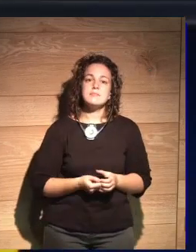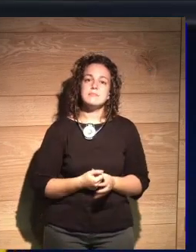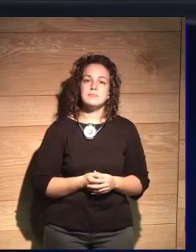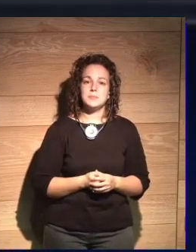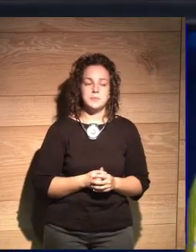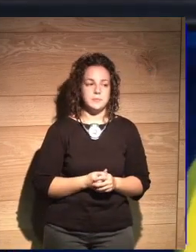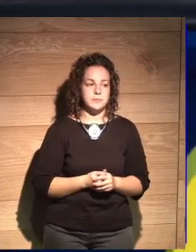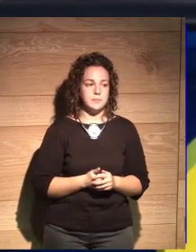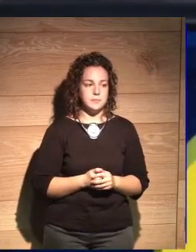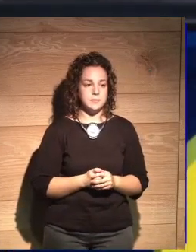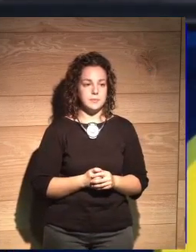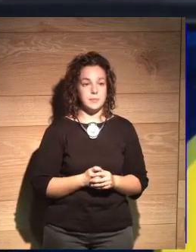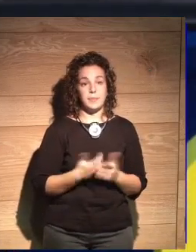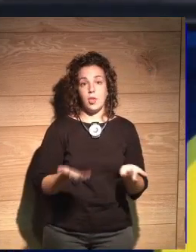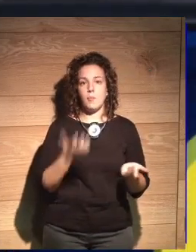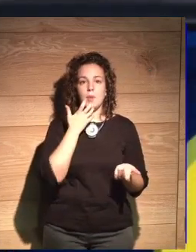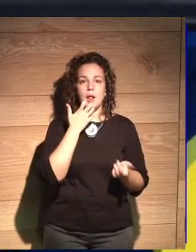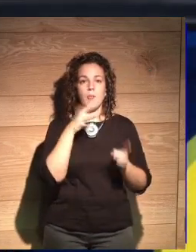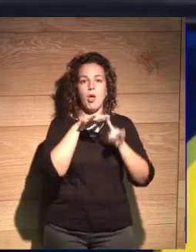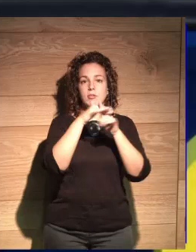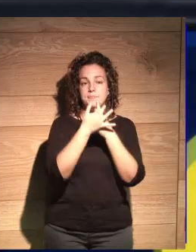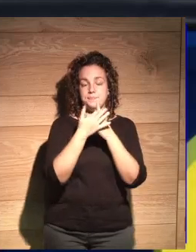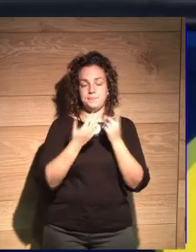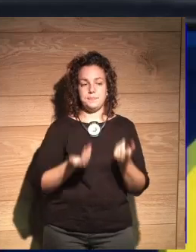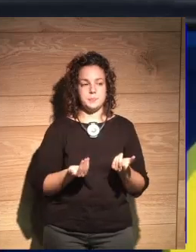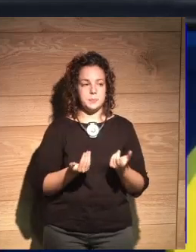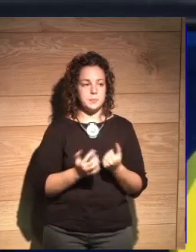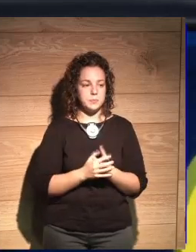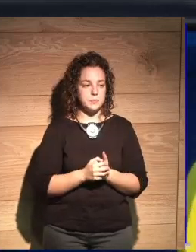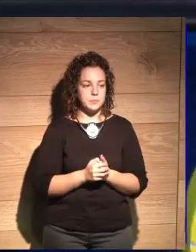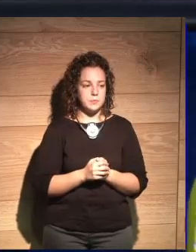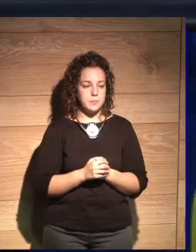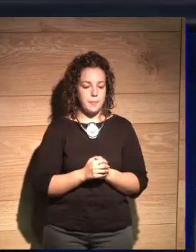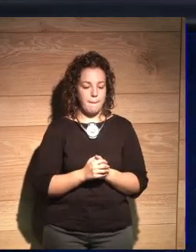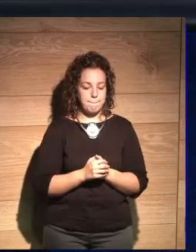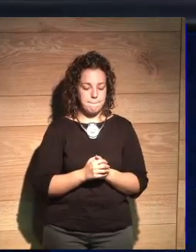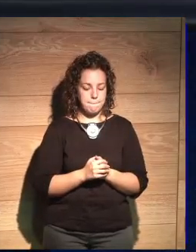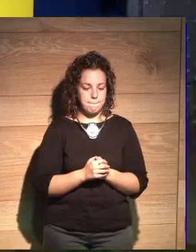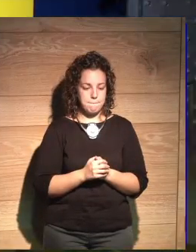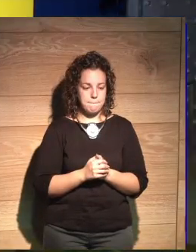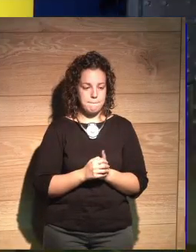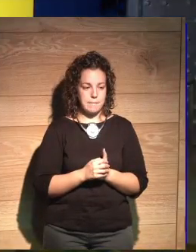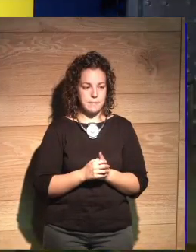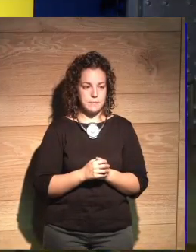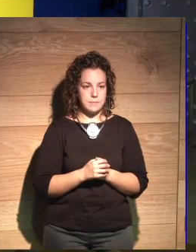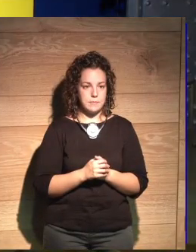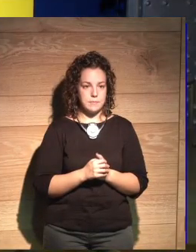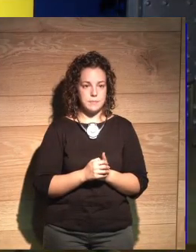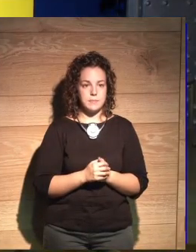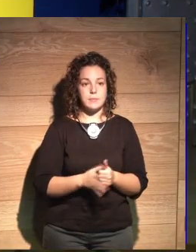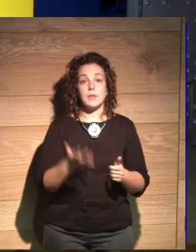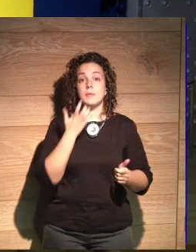the state of Alabama, you must open the offices to issue driver's licenses in counties with African American